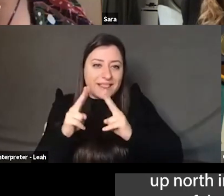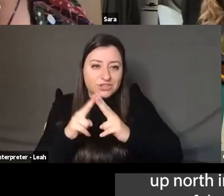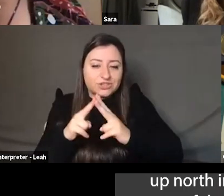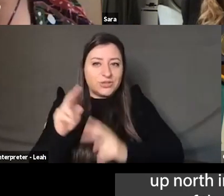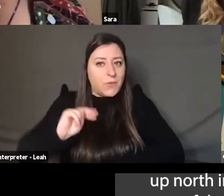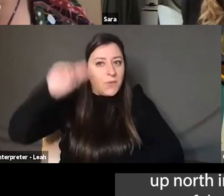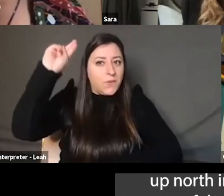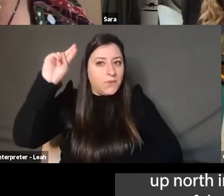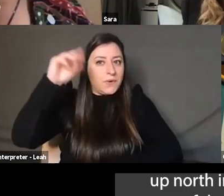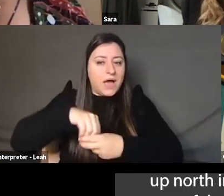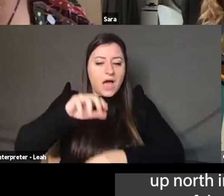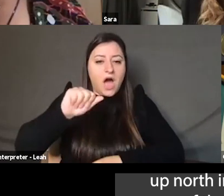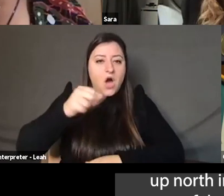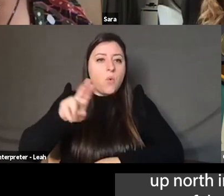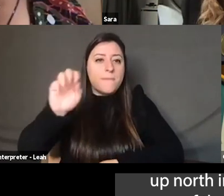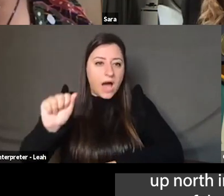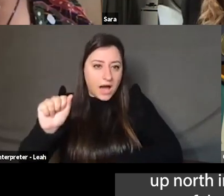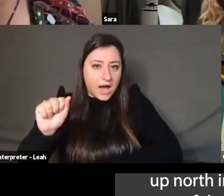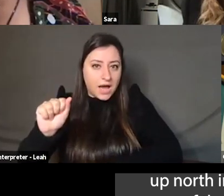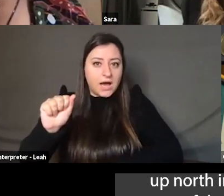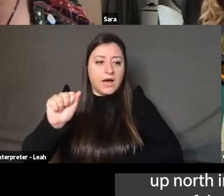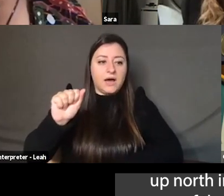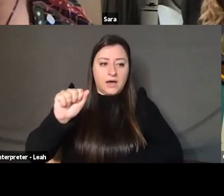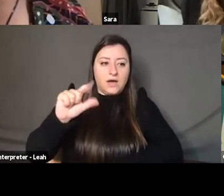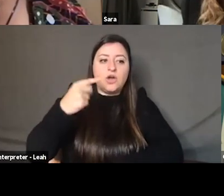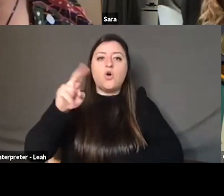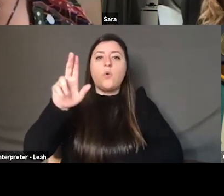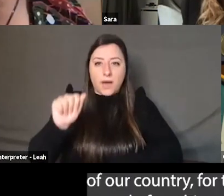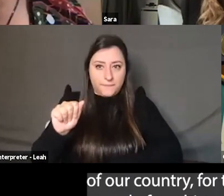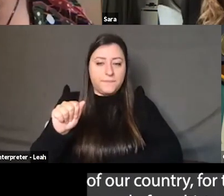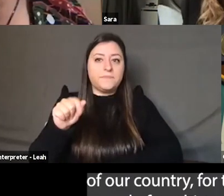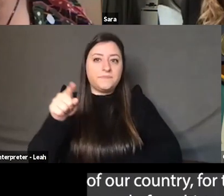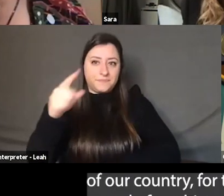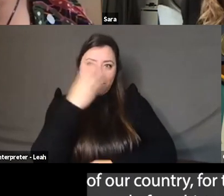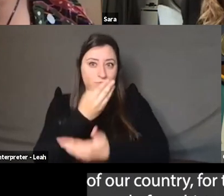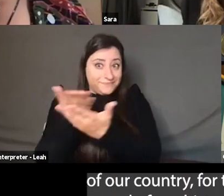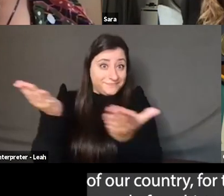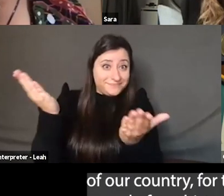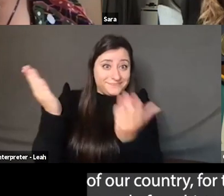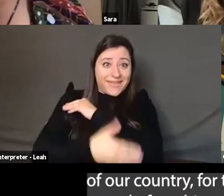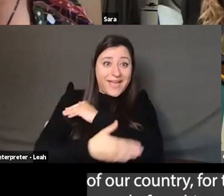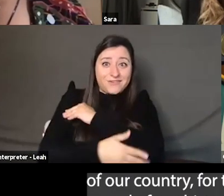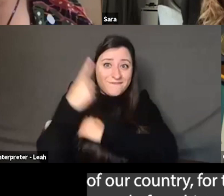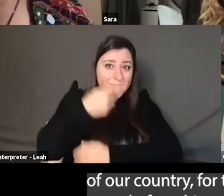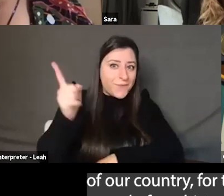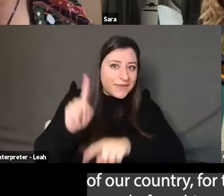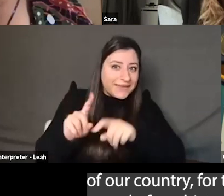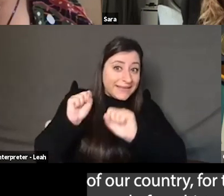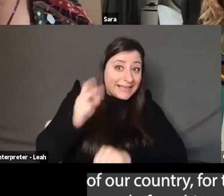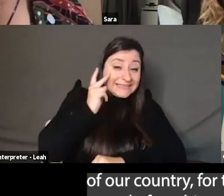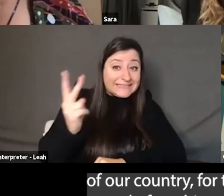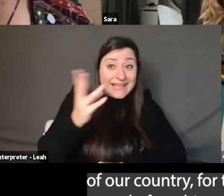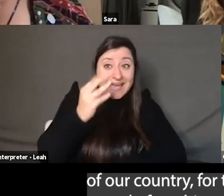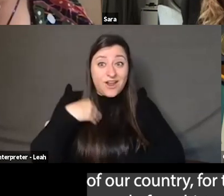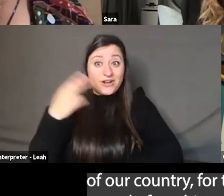north in Ghouma. So some of the beauty of our country, for those who can't see, and of